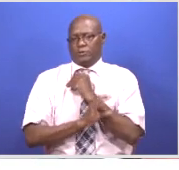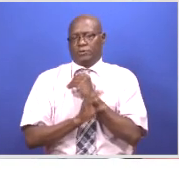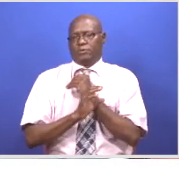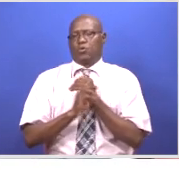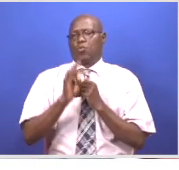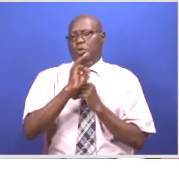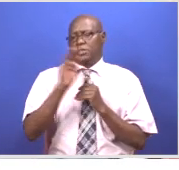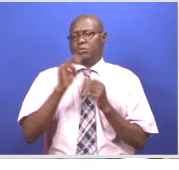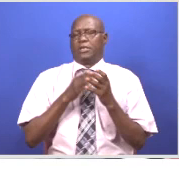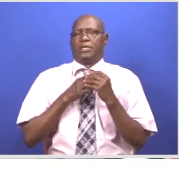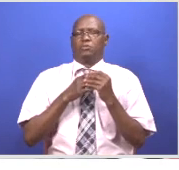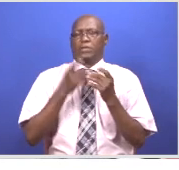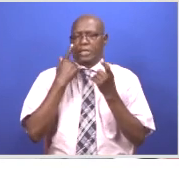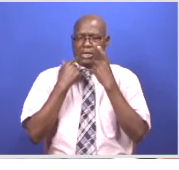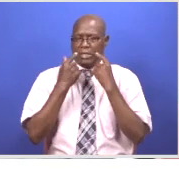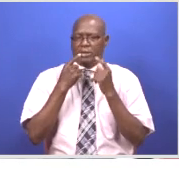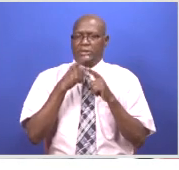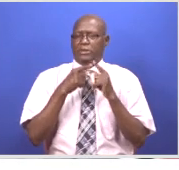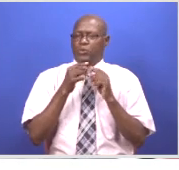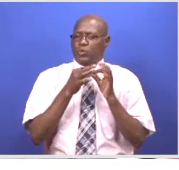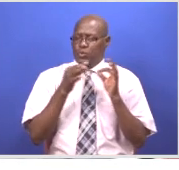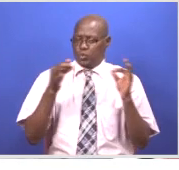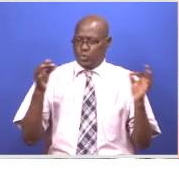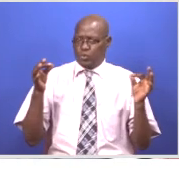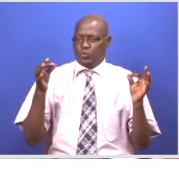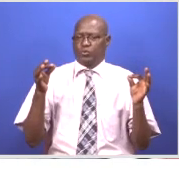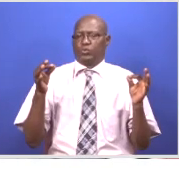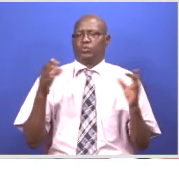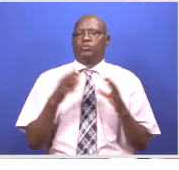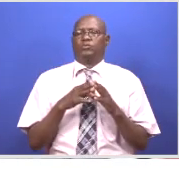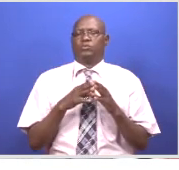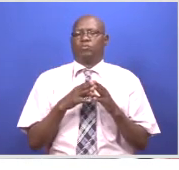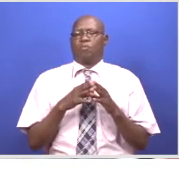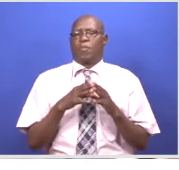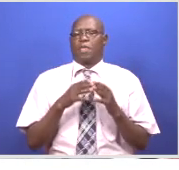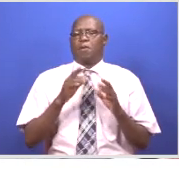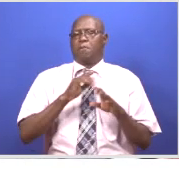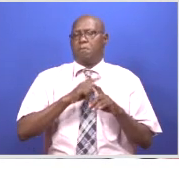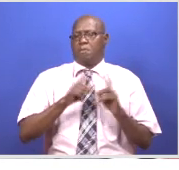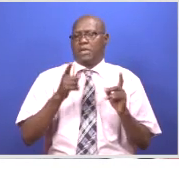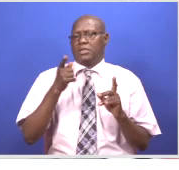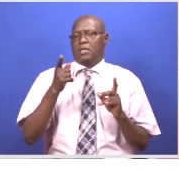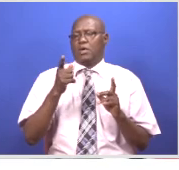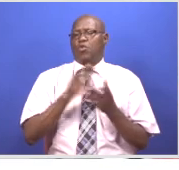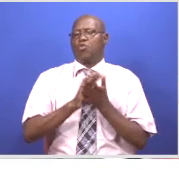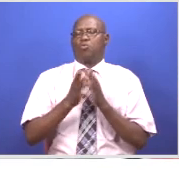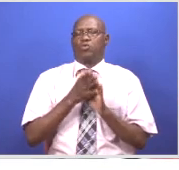for many years. The people of Western Kenya have been crying for many years, but there was nobody to give them an ear.